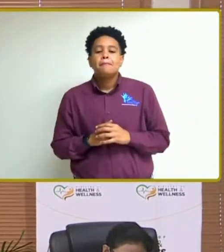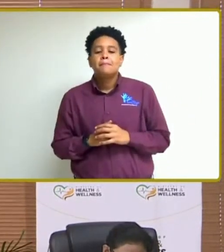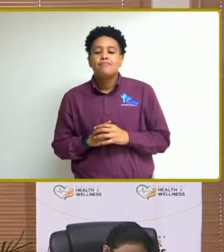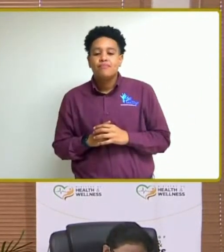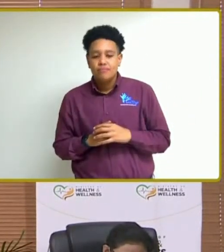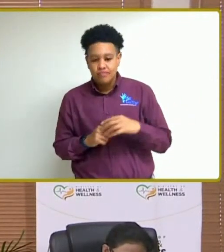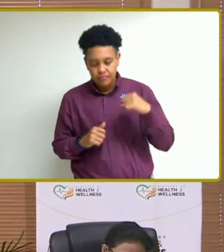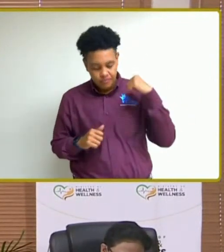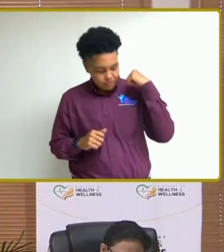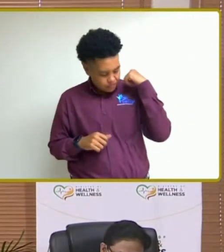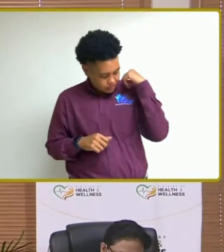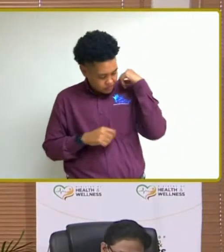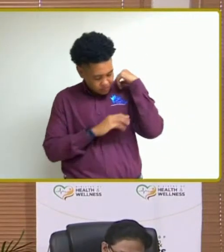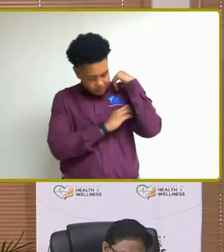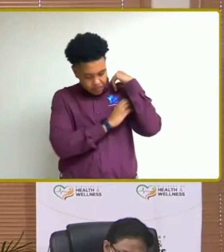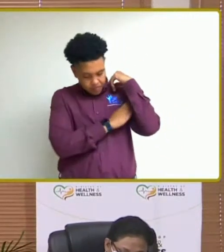we,